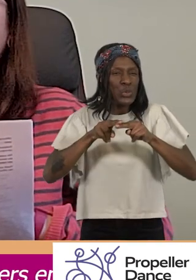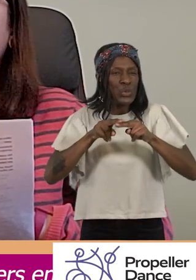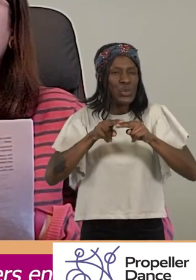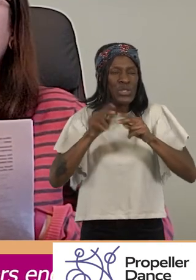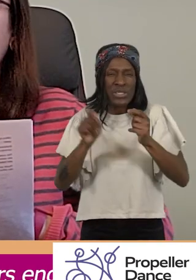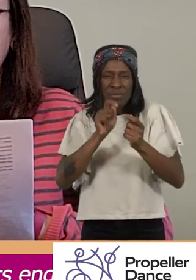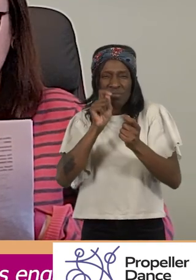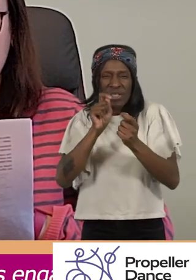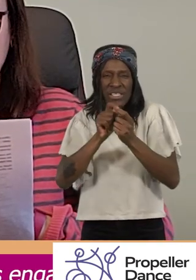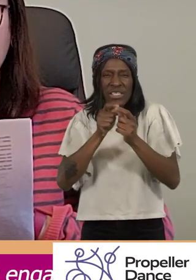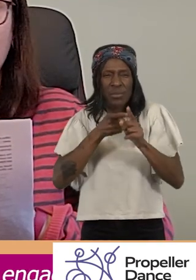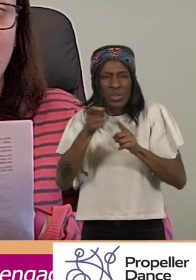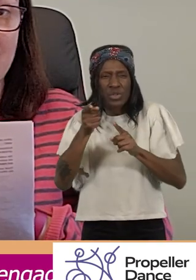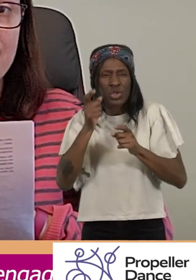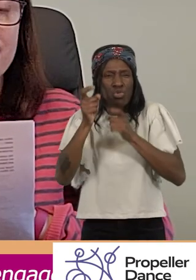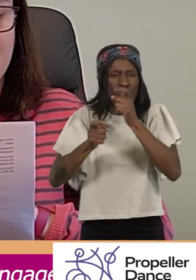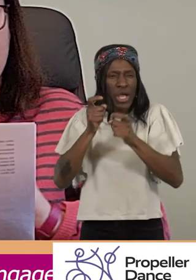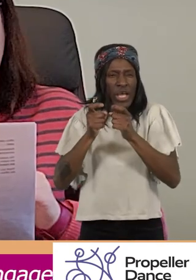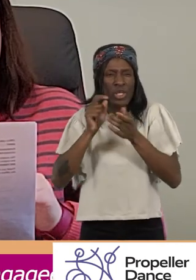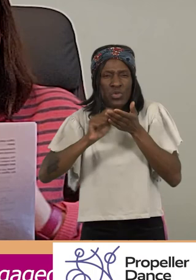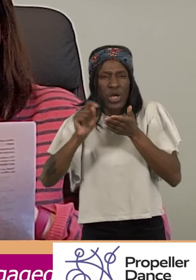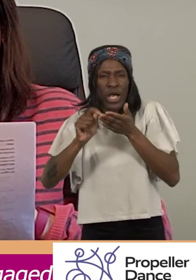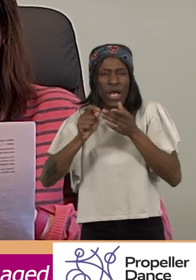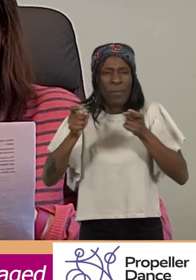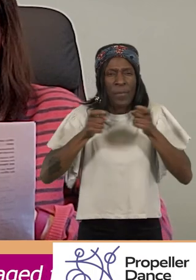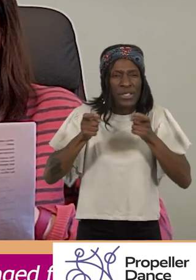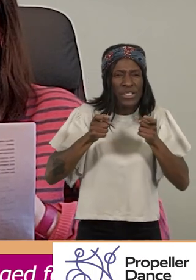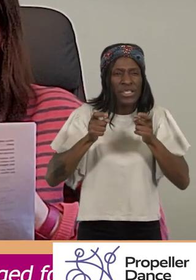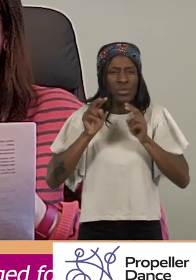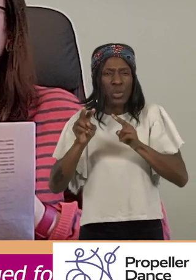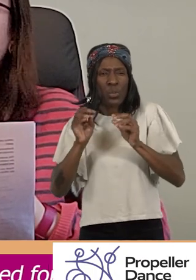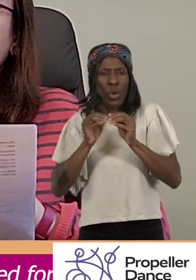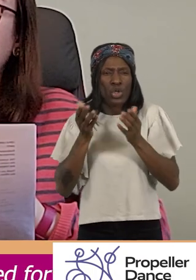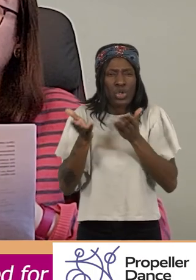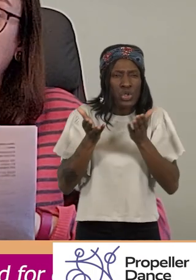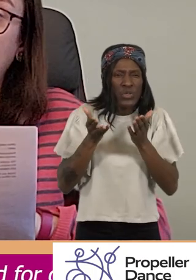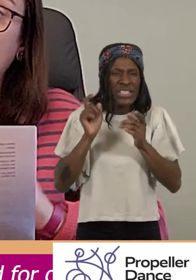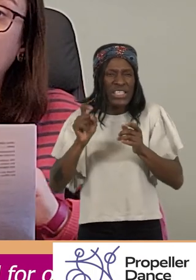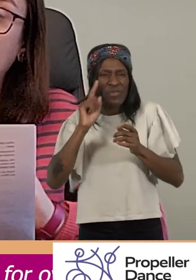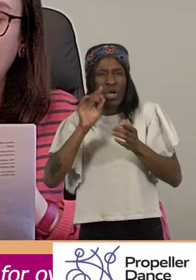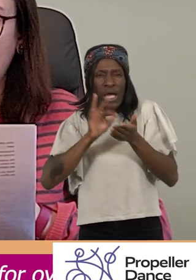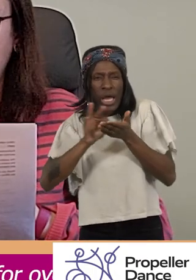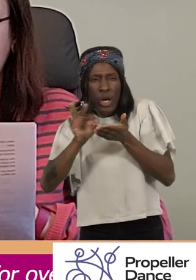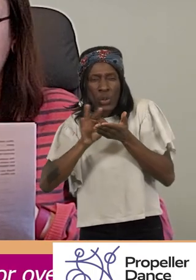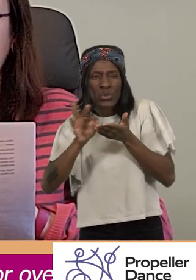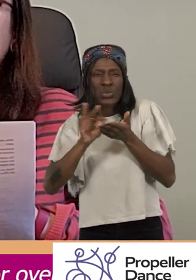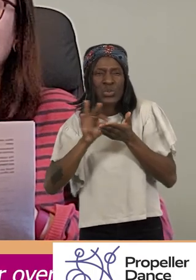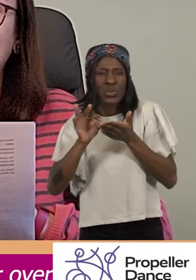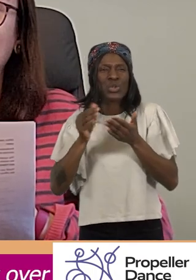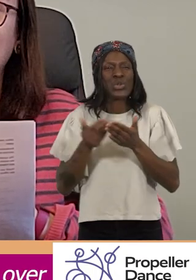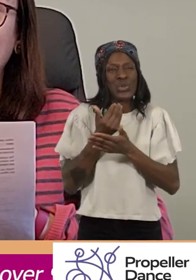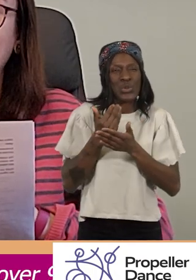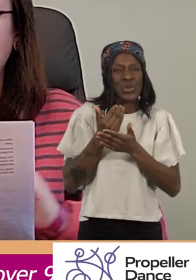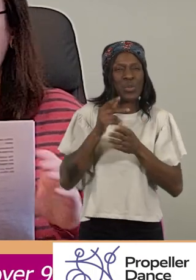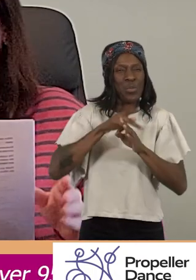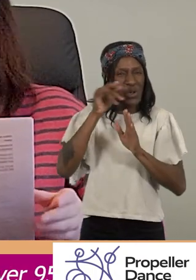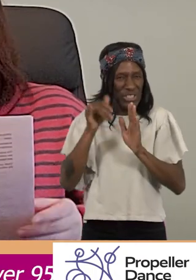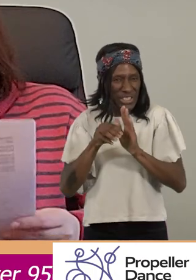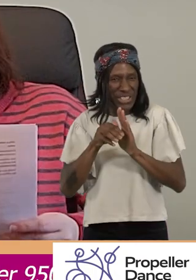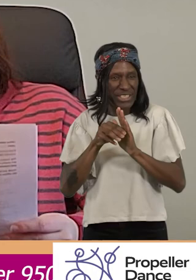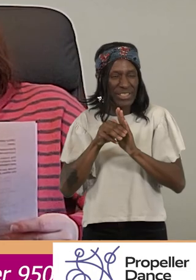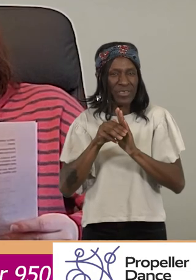increased with various specialists in grant writing and management, and more services were needed on the bookkeeping end due to new